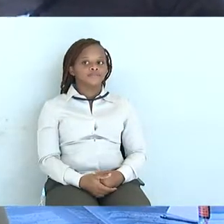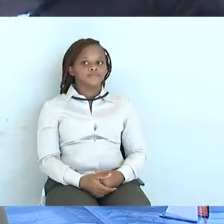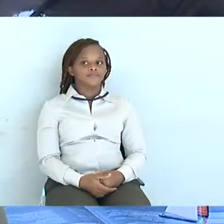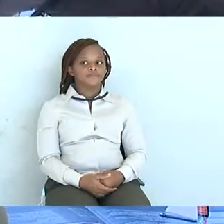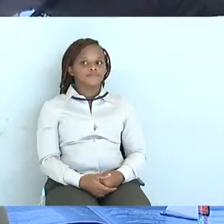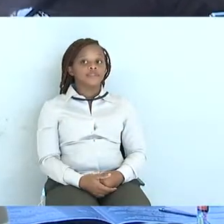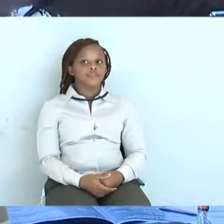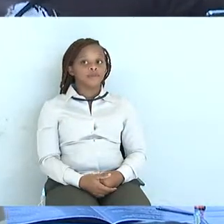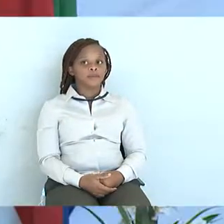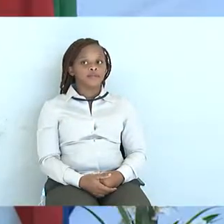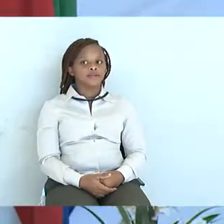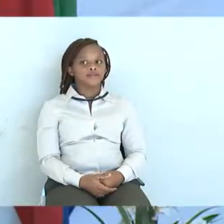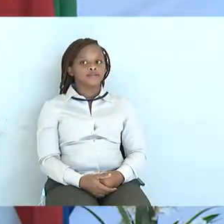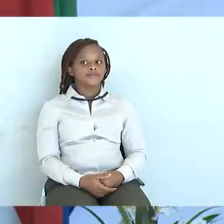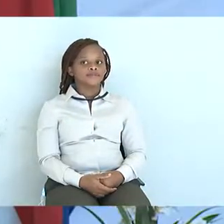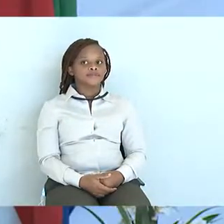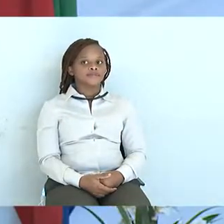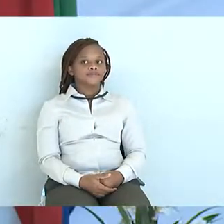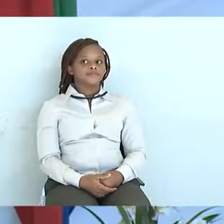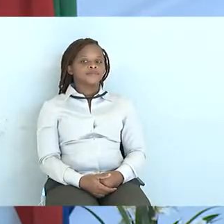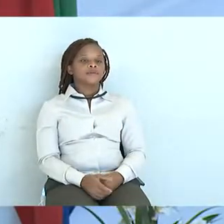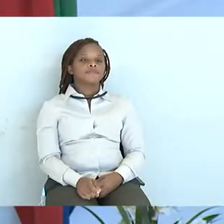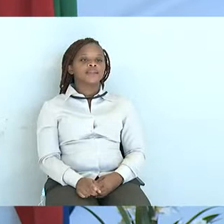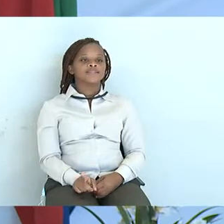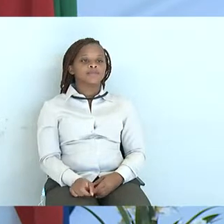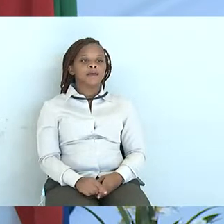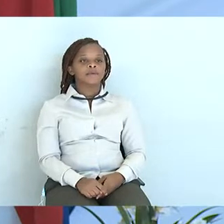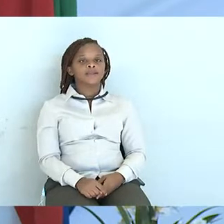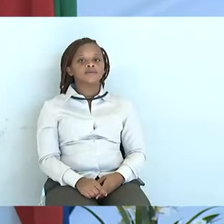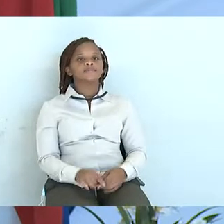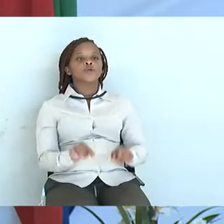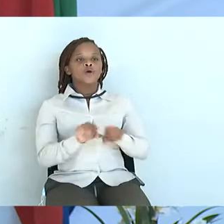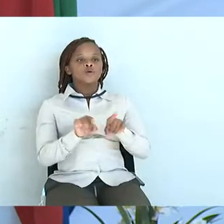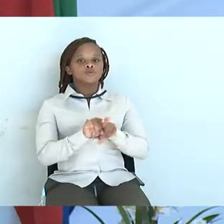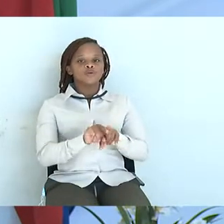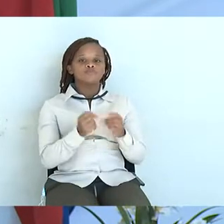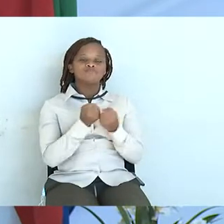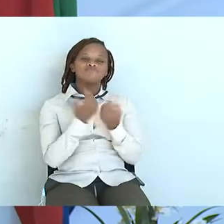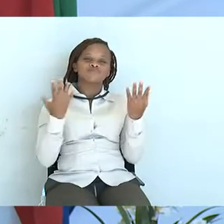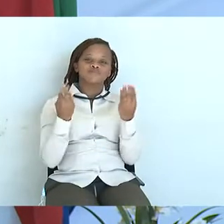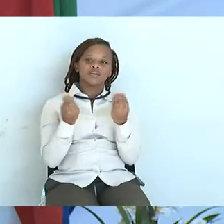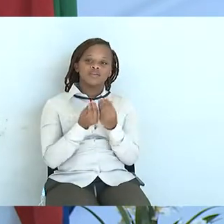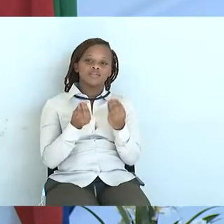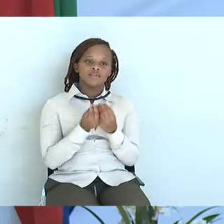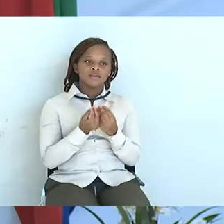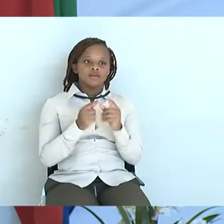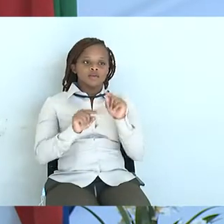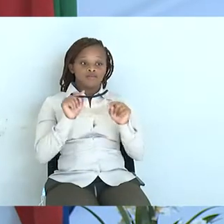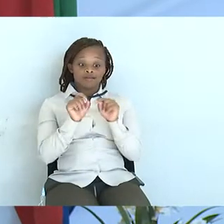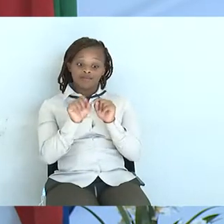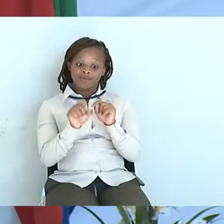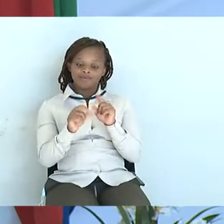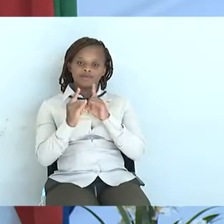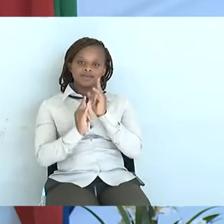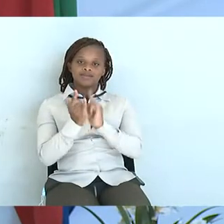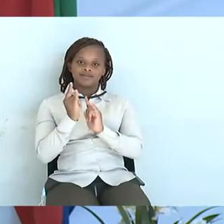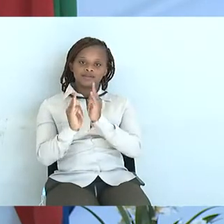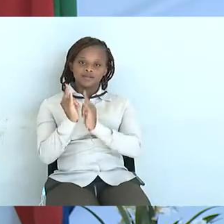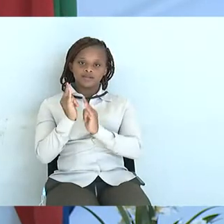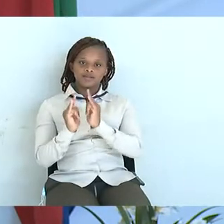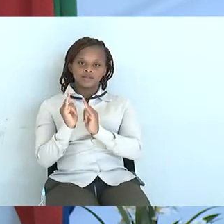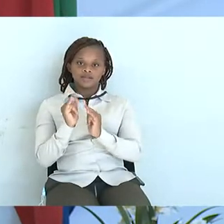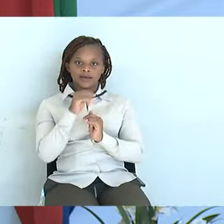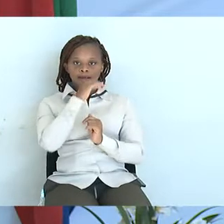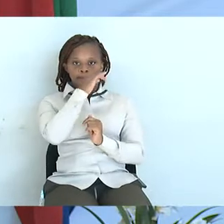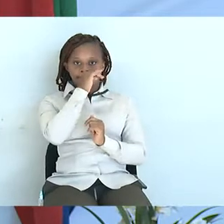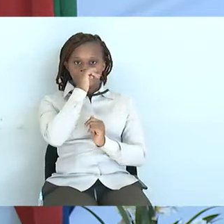So we spoke about the multinodality or polycentricity of this city and the linkages